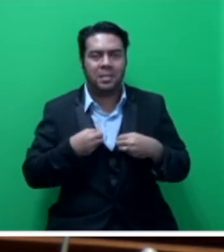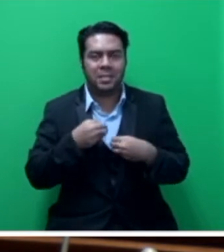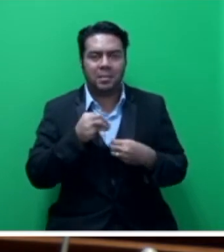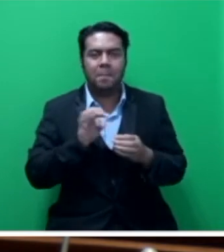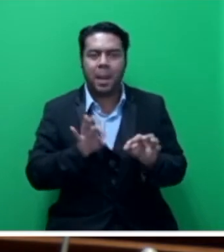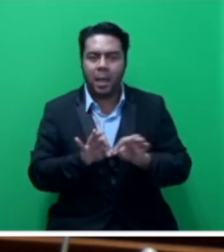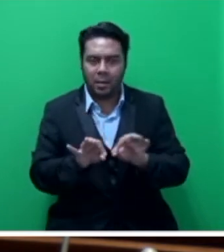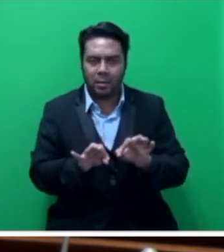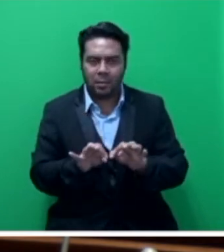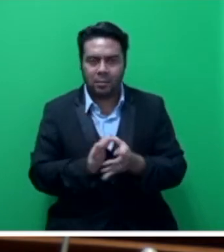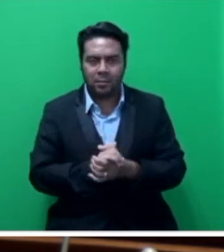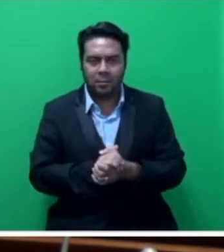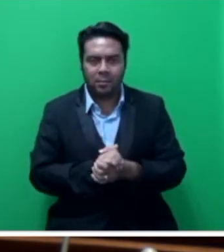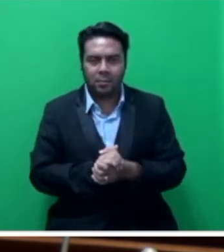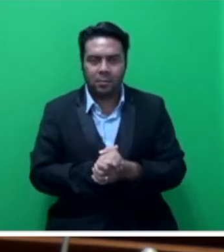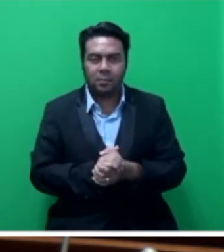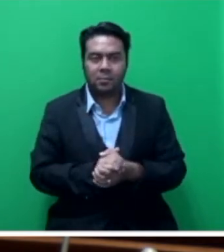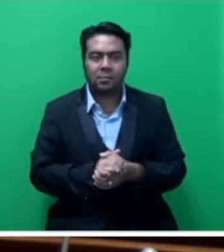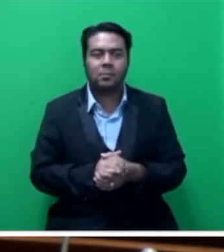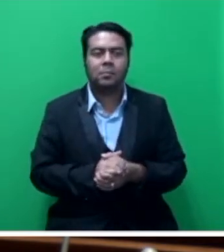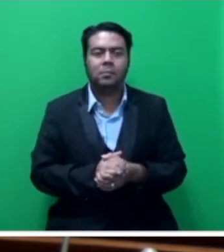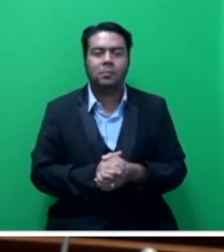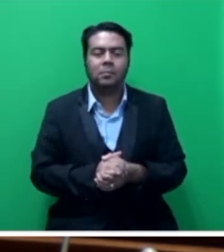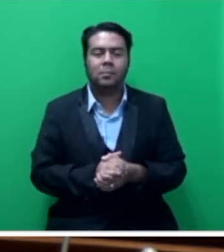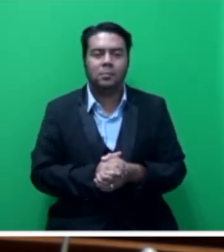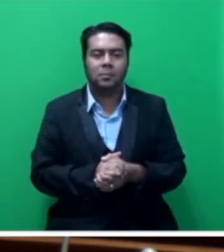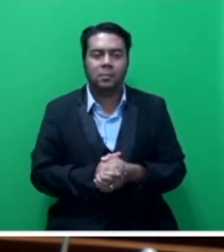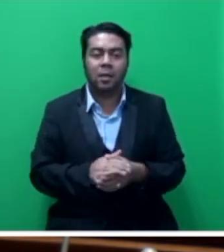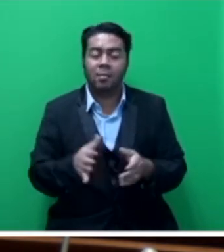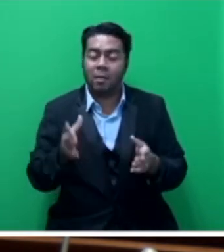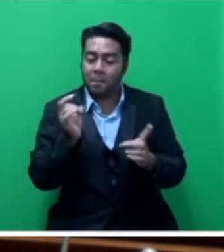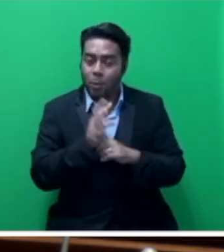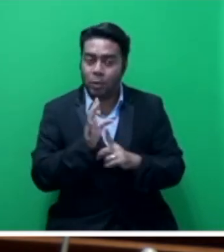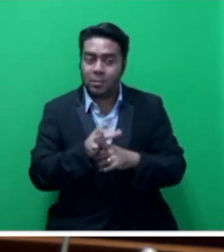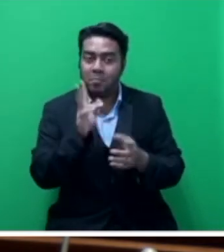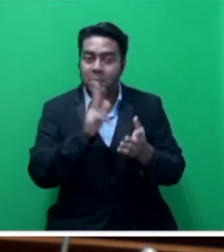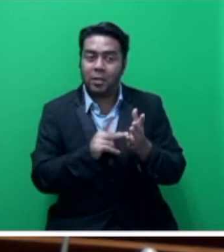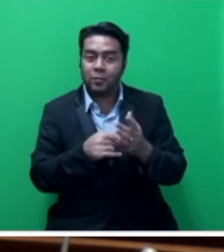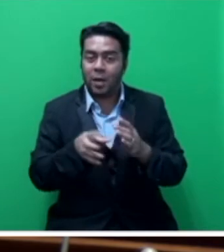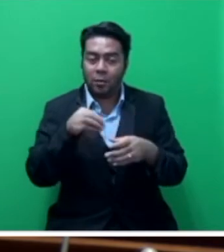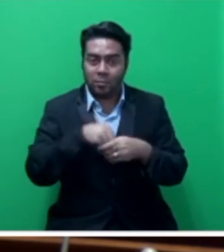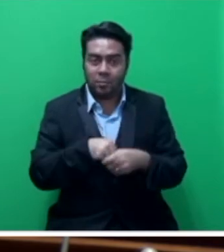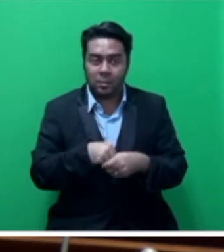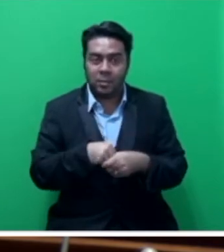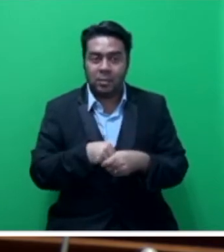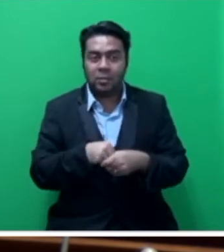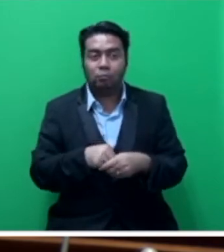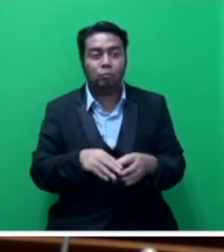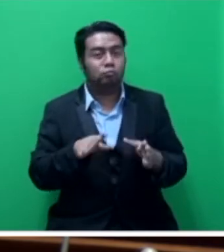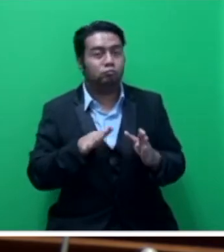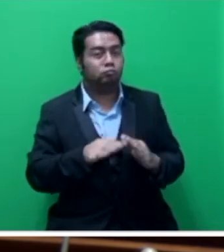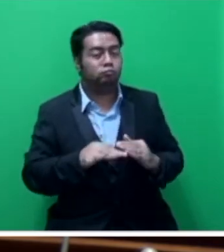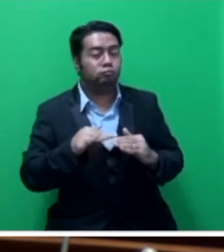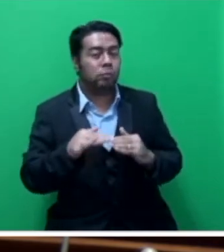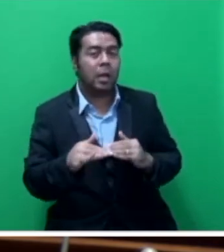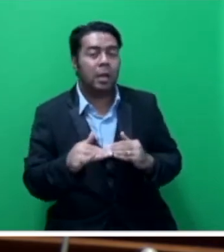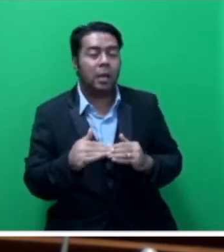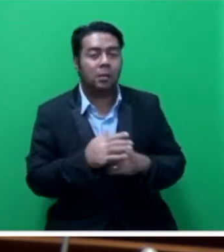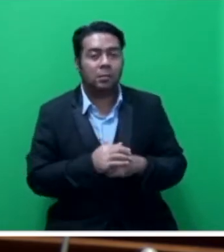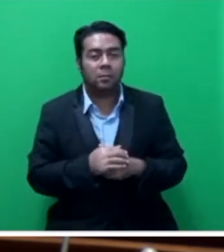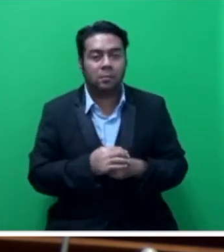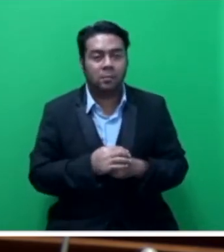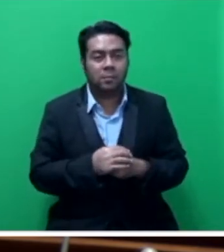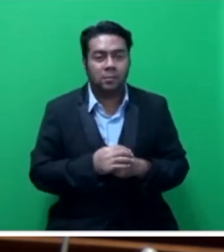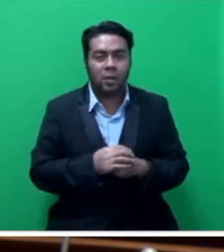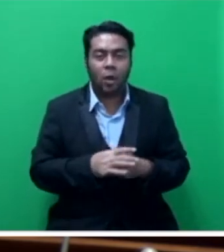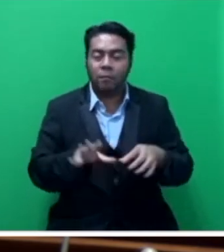transaction costs and time taken is actually minimized. A key part of our reforms has been a step towards digitalization of the